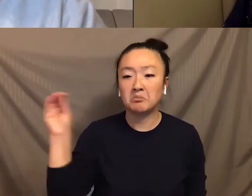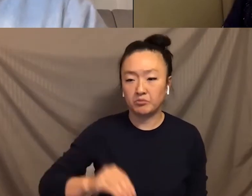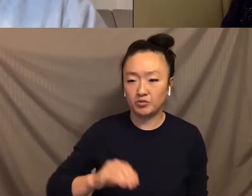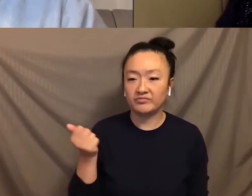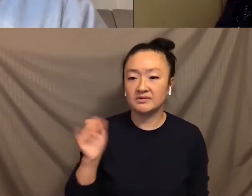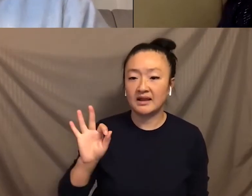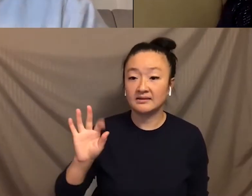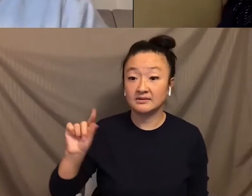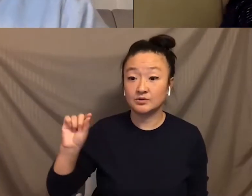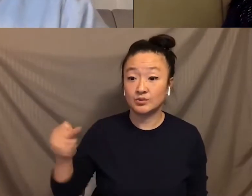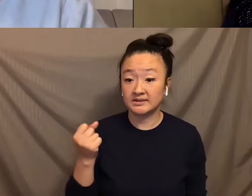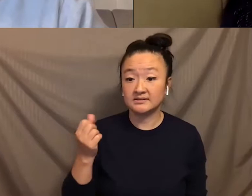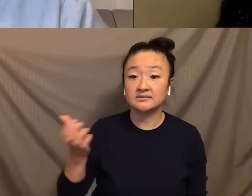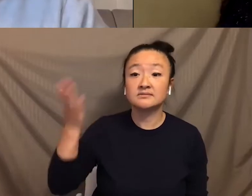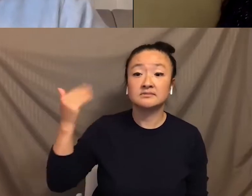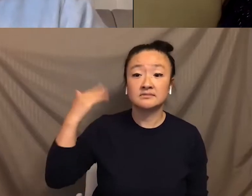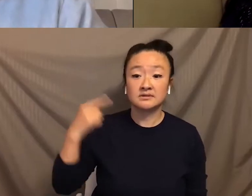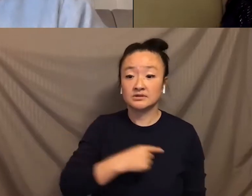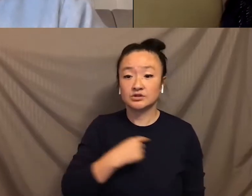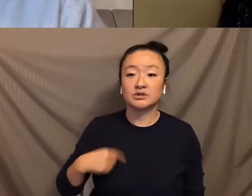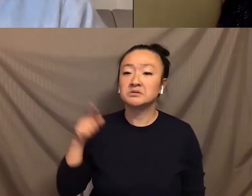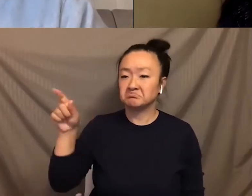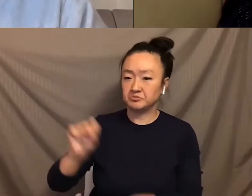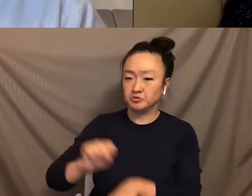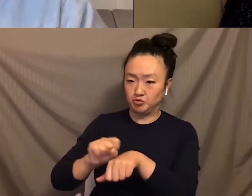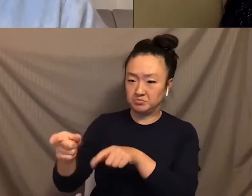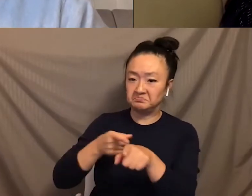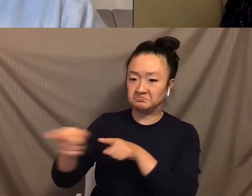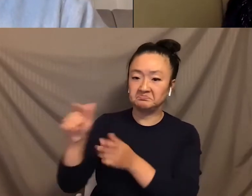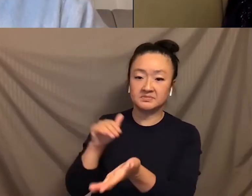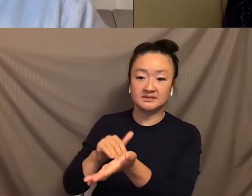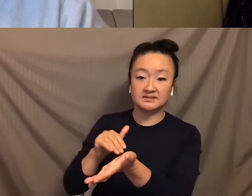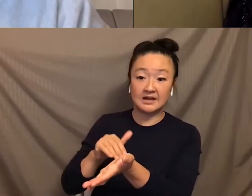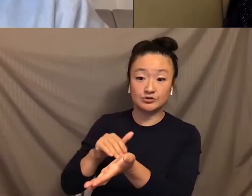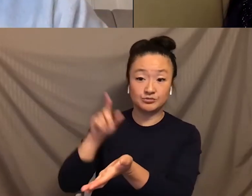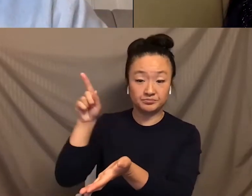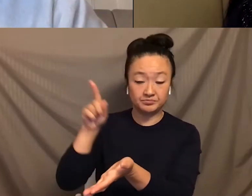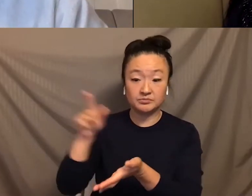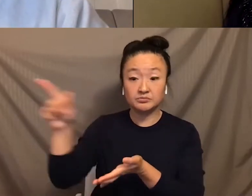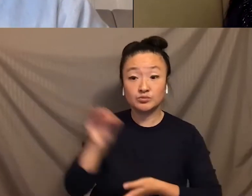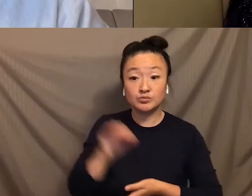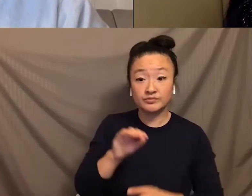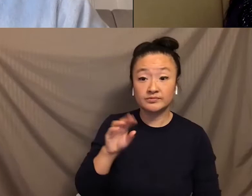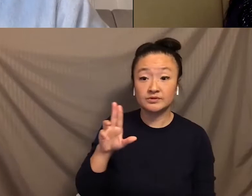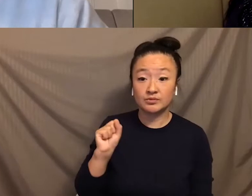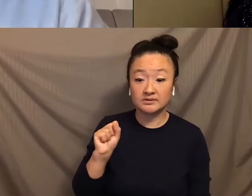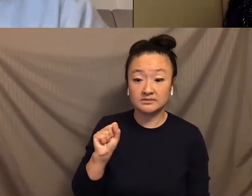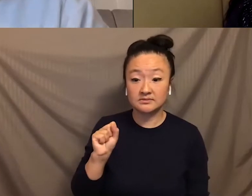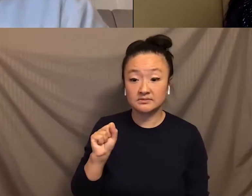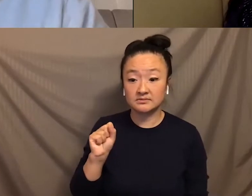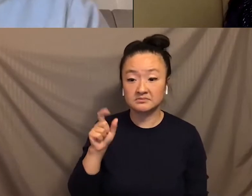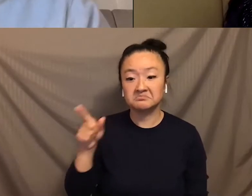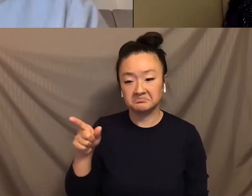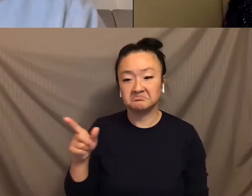And back in China, she had worked as a doctor. Yet, once she came to America for her